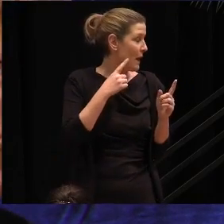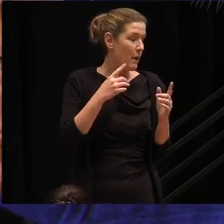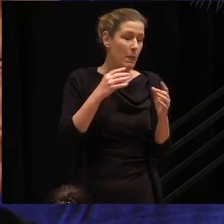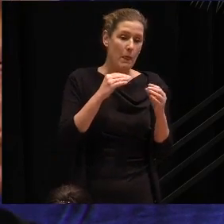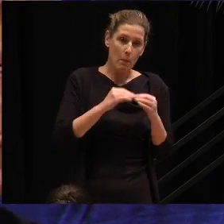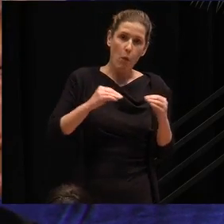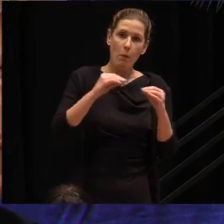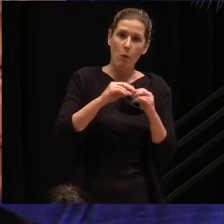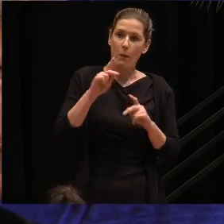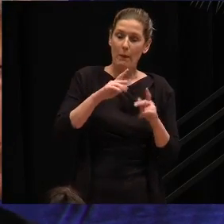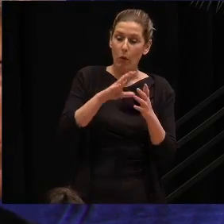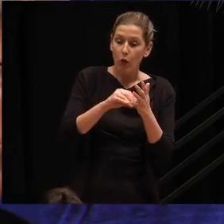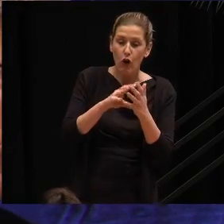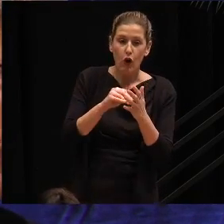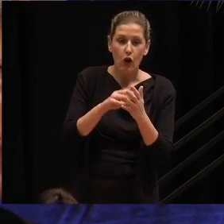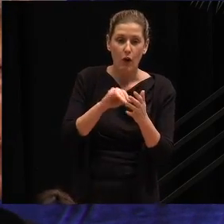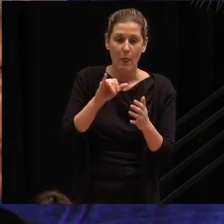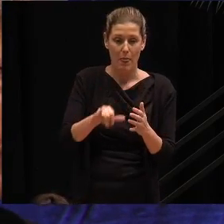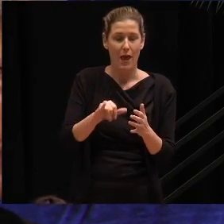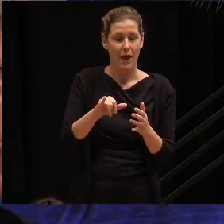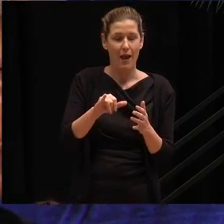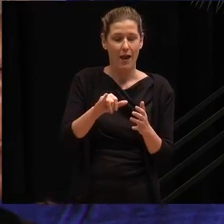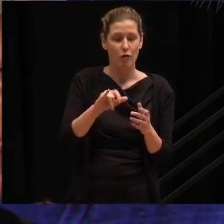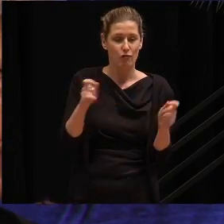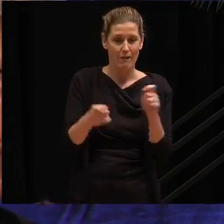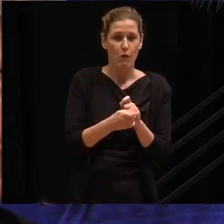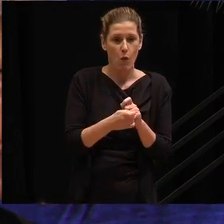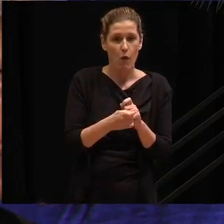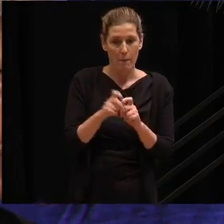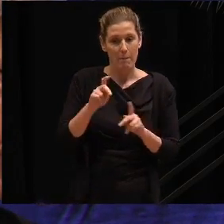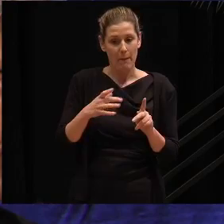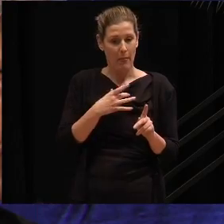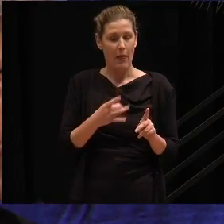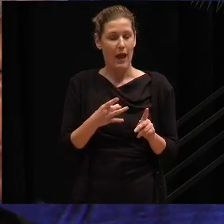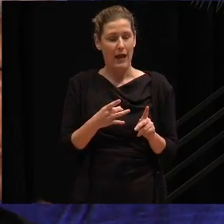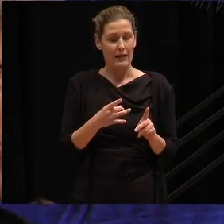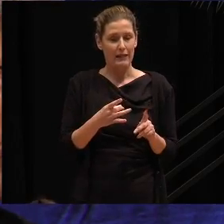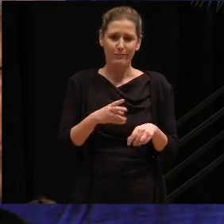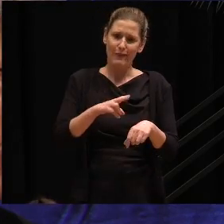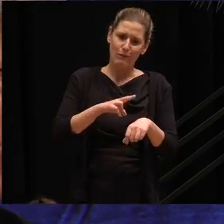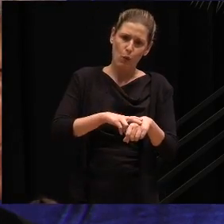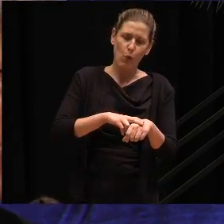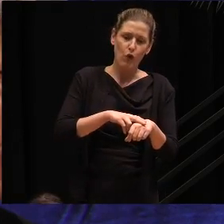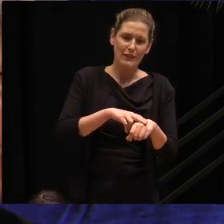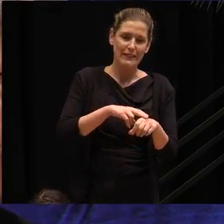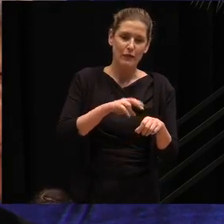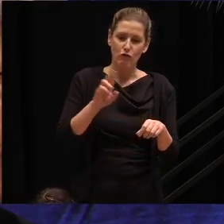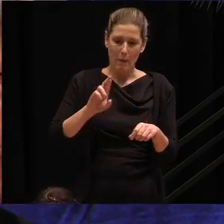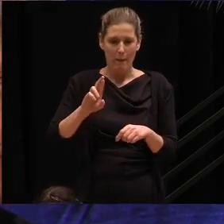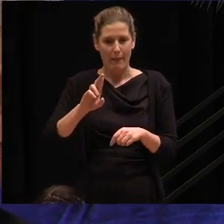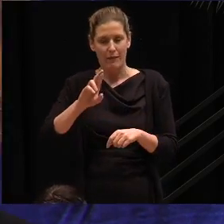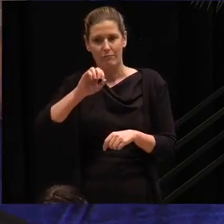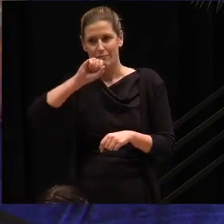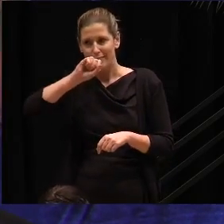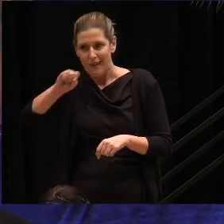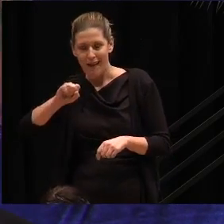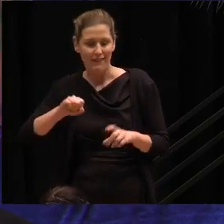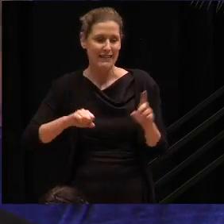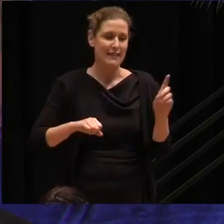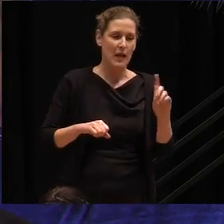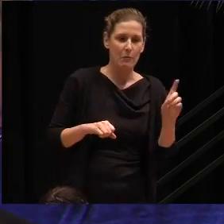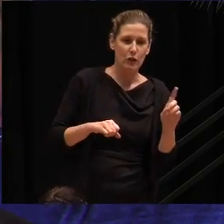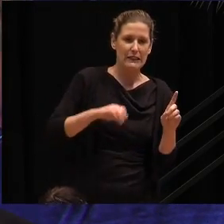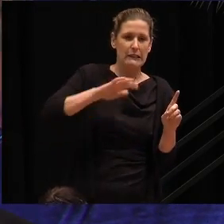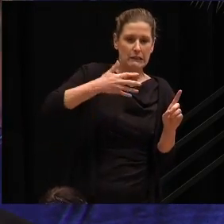the bill that got passed, more people are starting to like it. So there have been recent polls that show, of course, Republicans really like it, and the